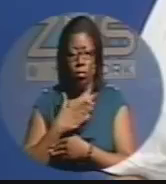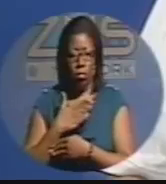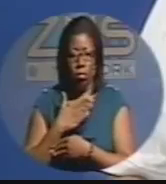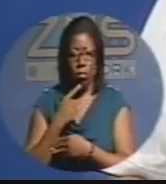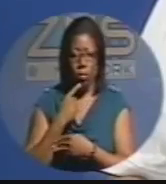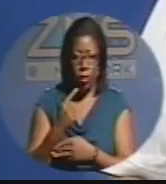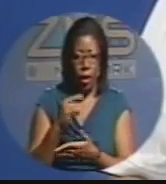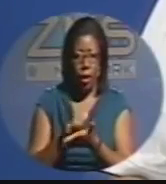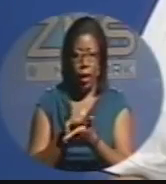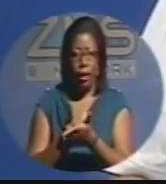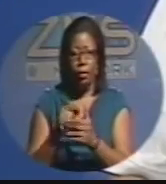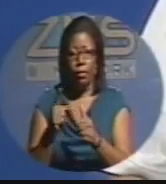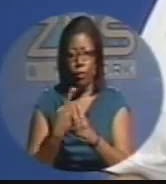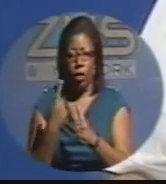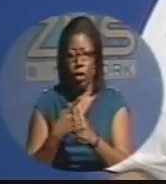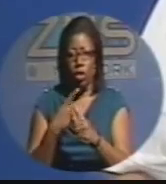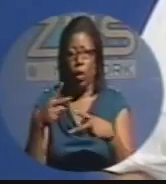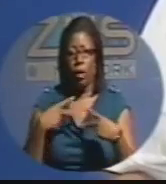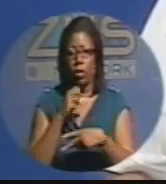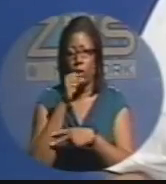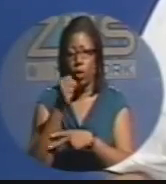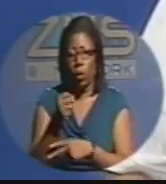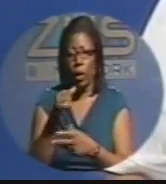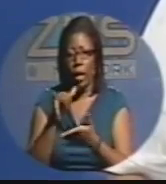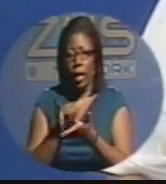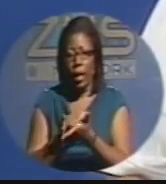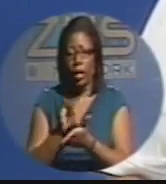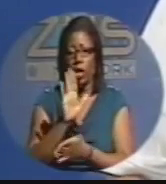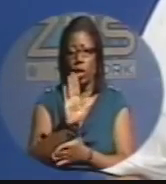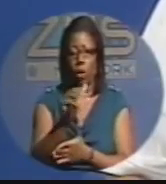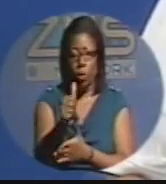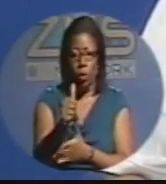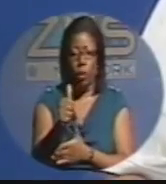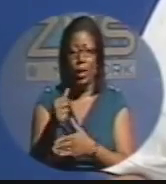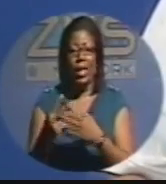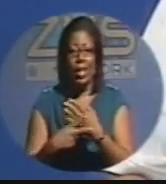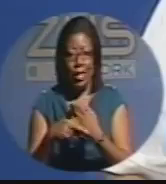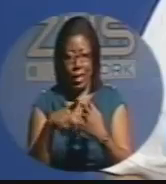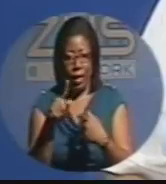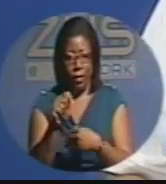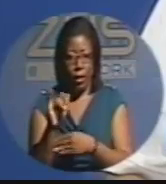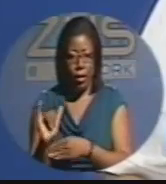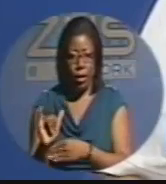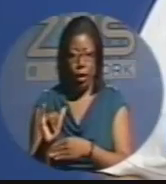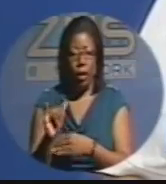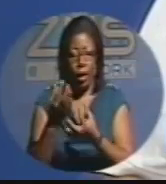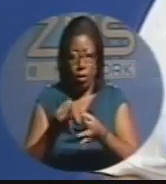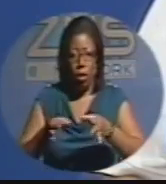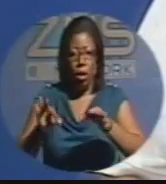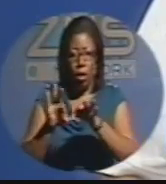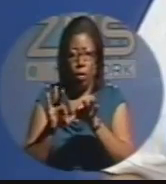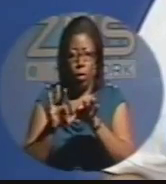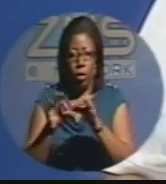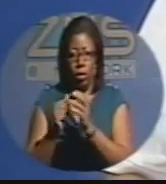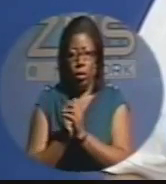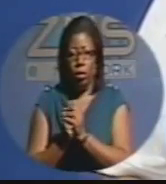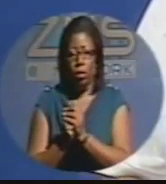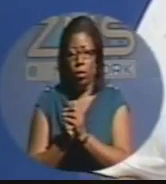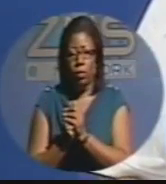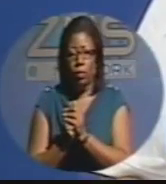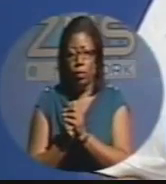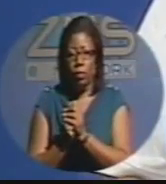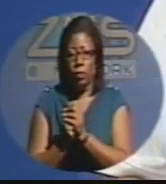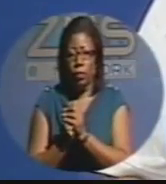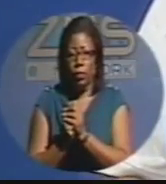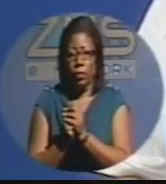is, first of all, you have to ensure your own safety. That's key concern. You have to ensure